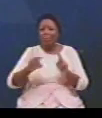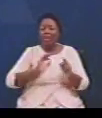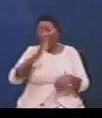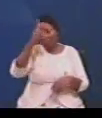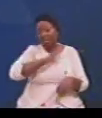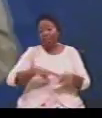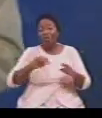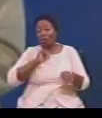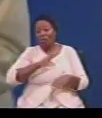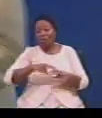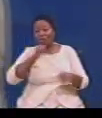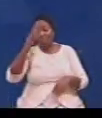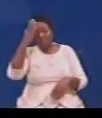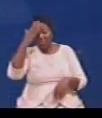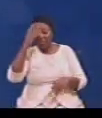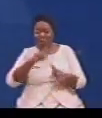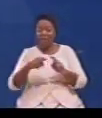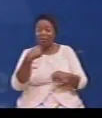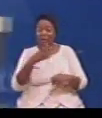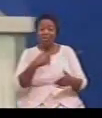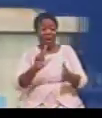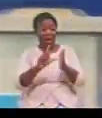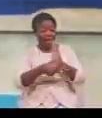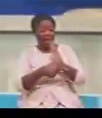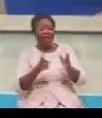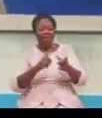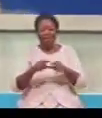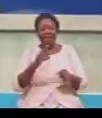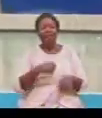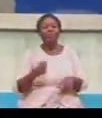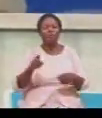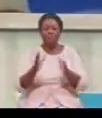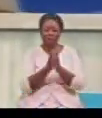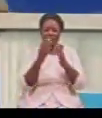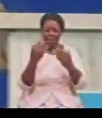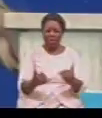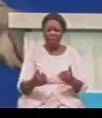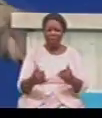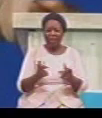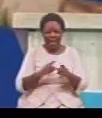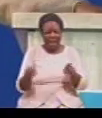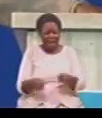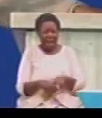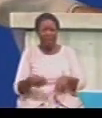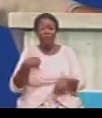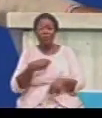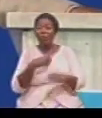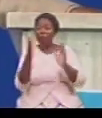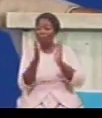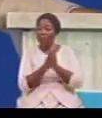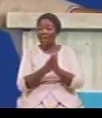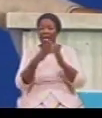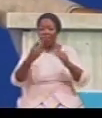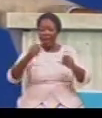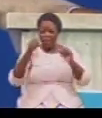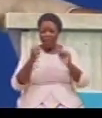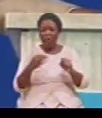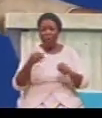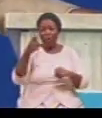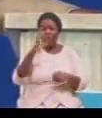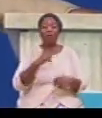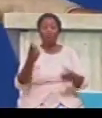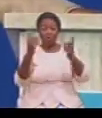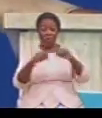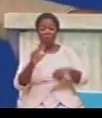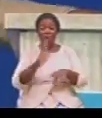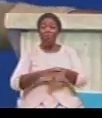me later. And I said, we're going to pray now. And as we pray, the power of God will